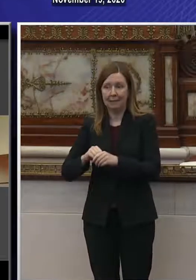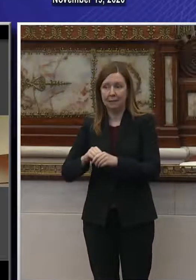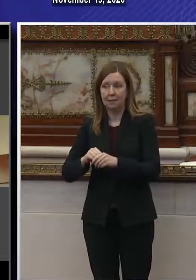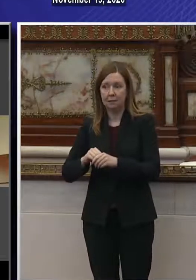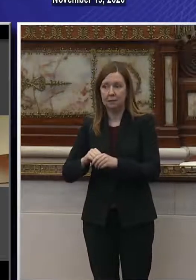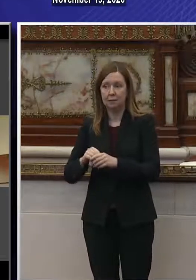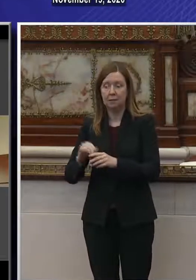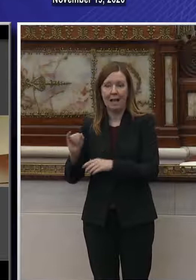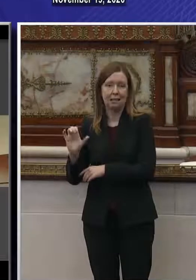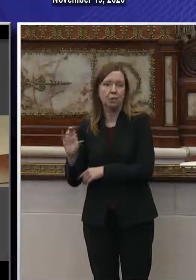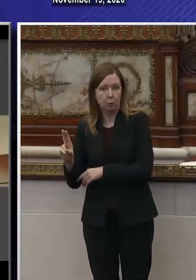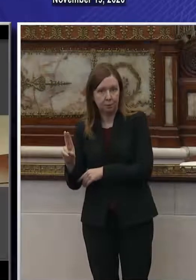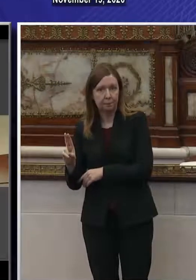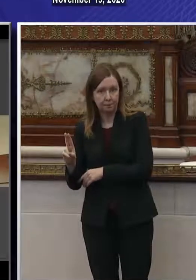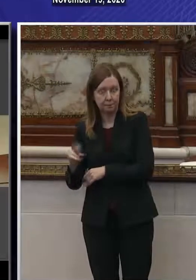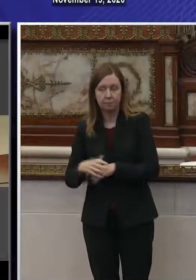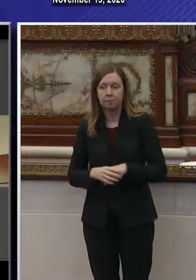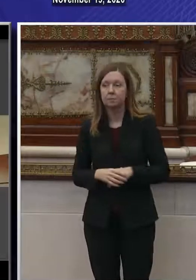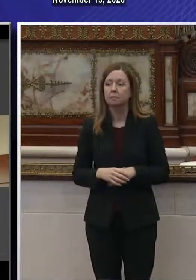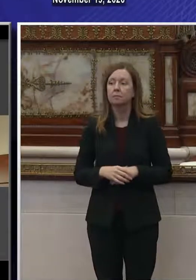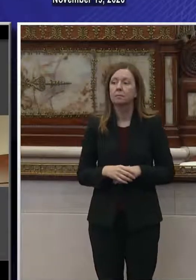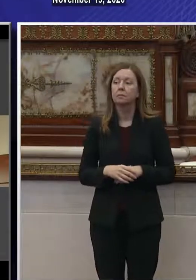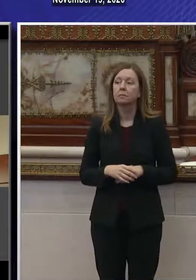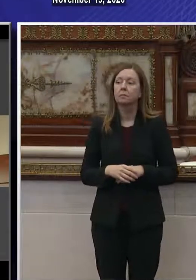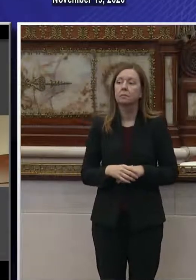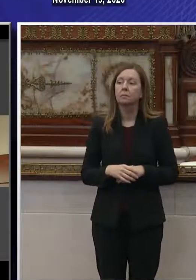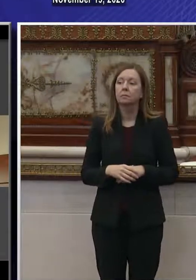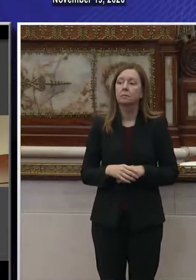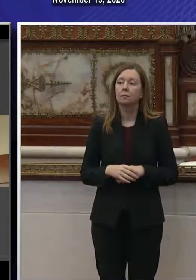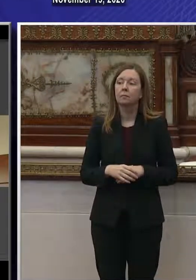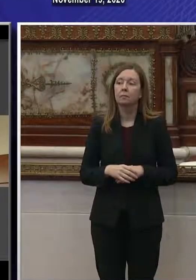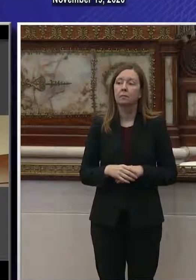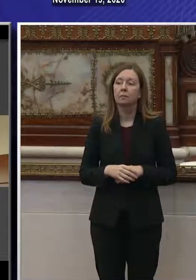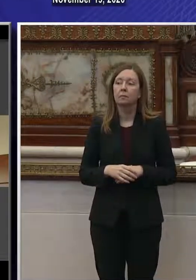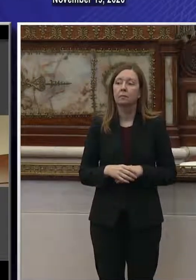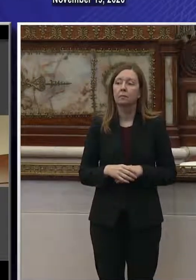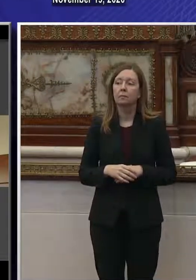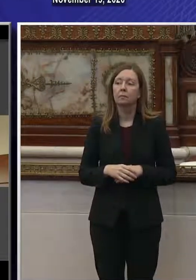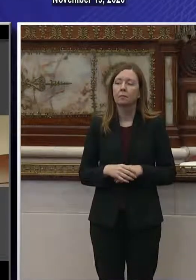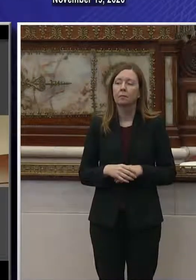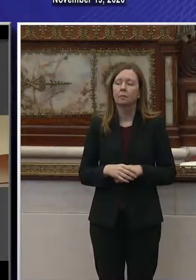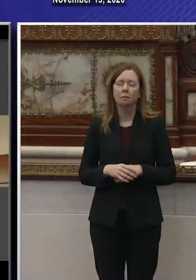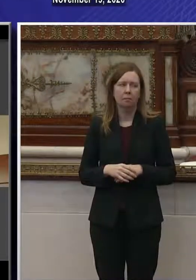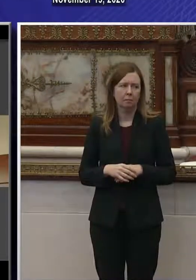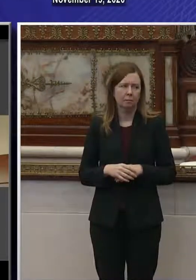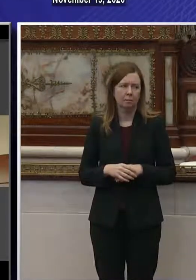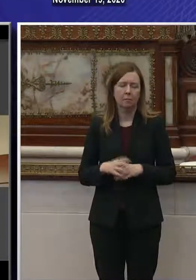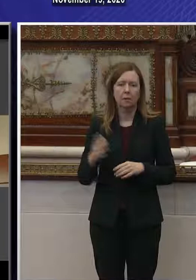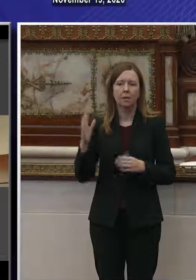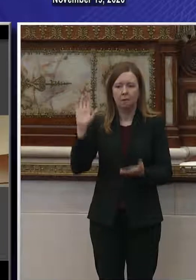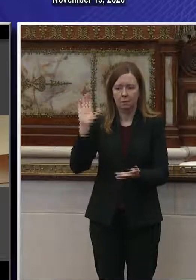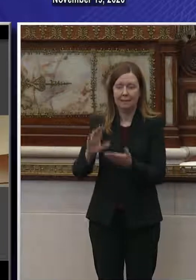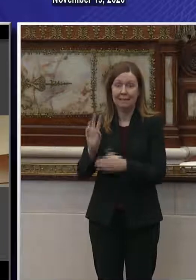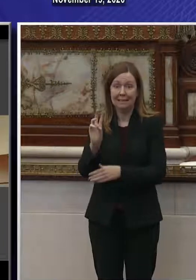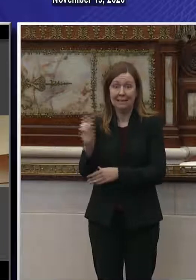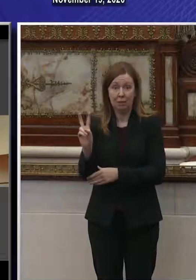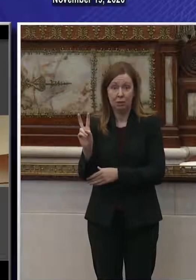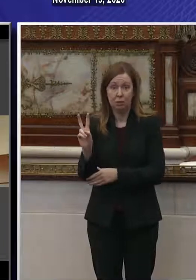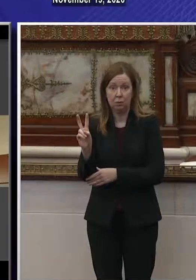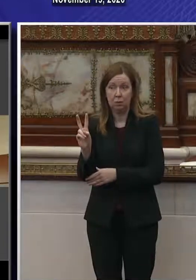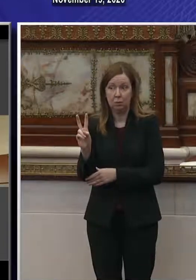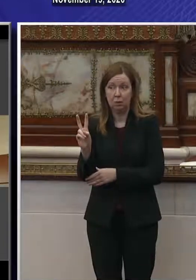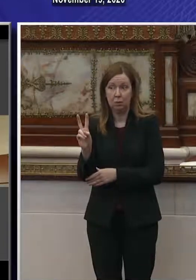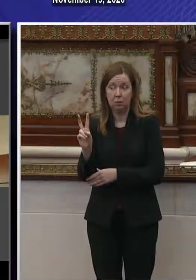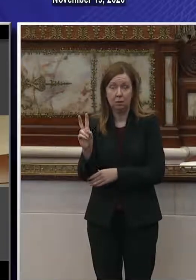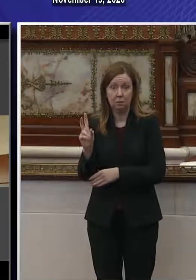the intensive care unit. Our nadir, in terms of census, we were down to 62 patients across our